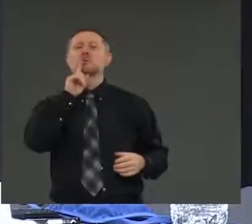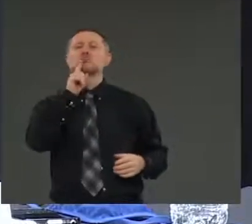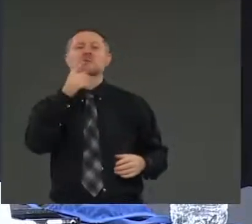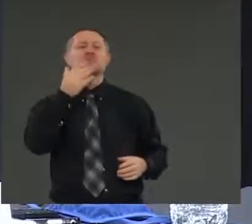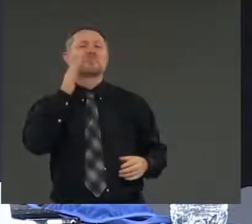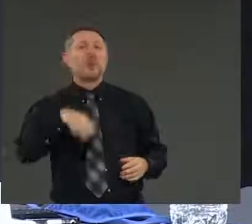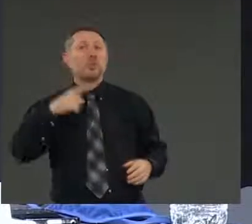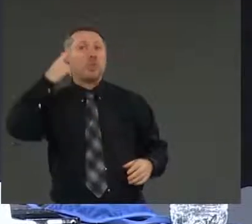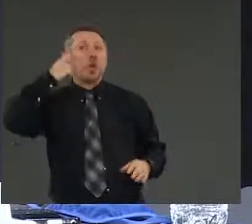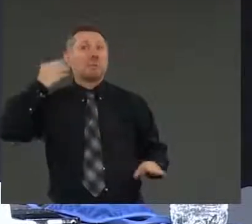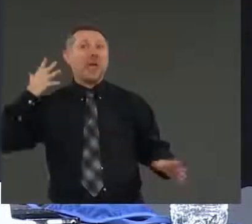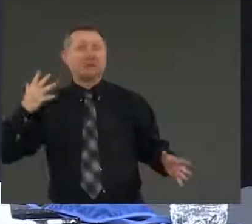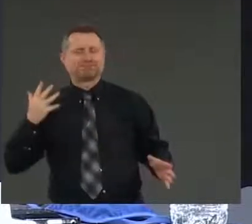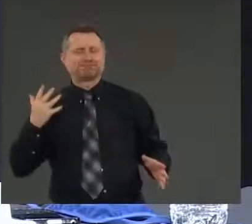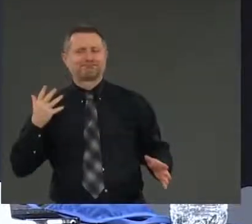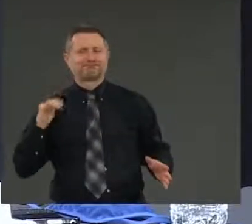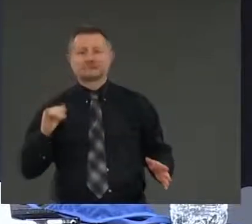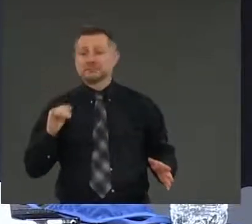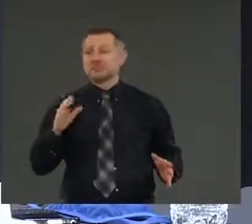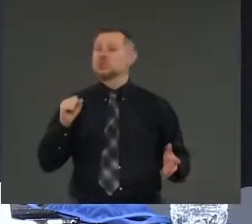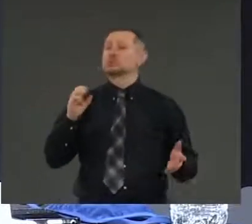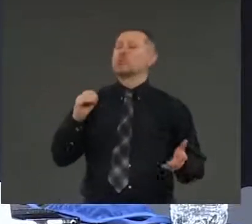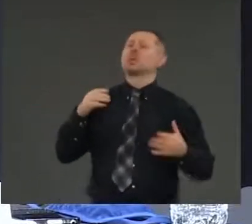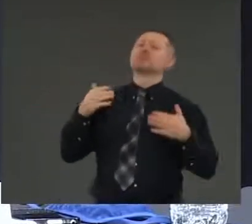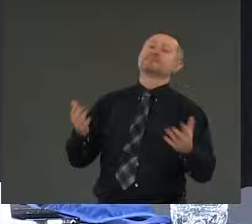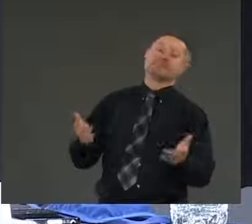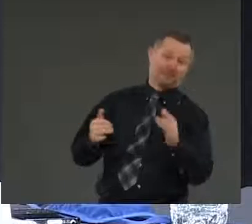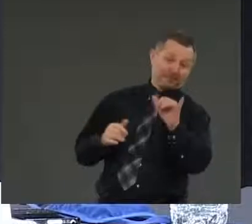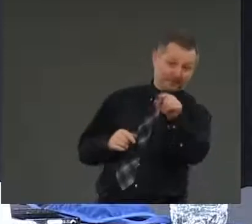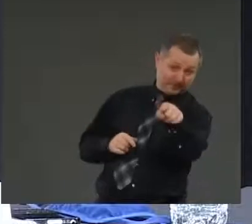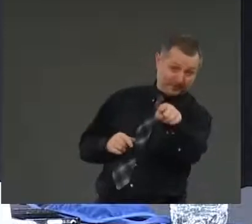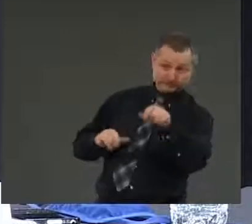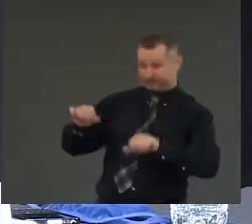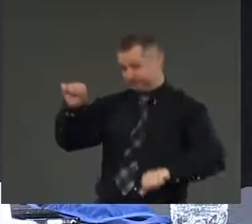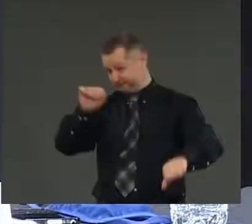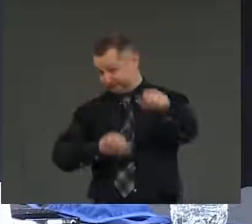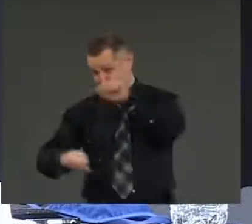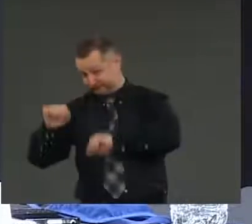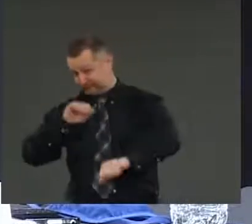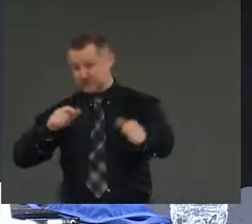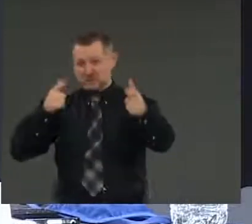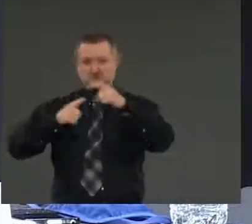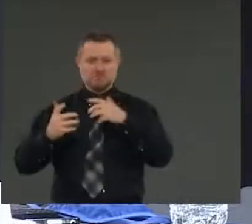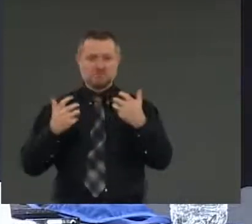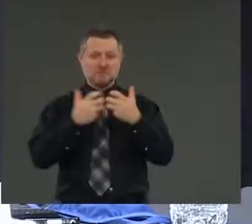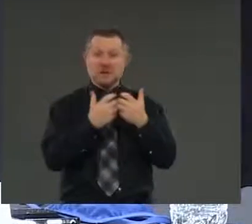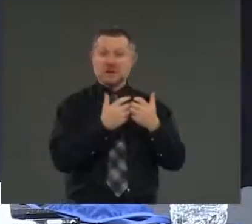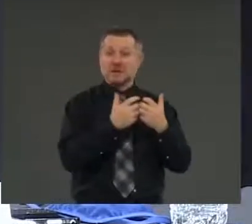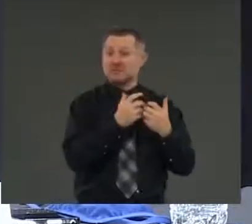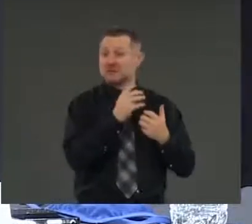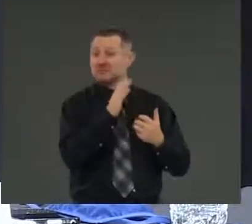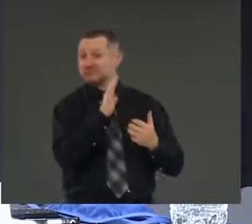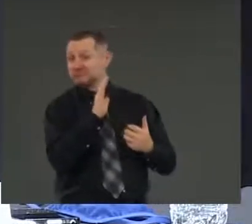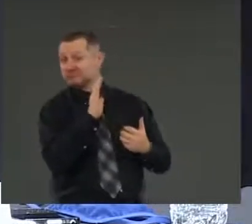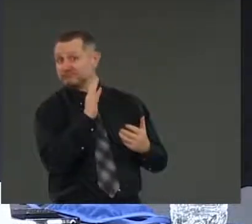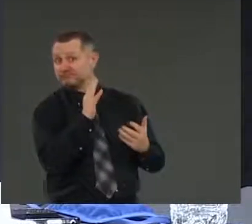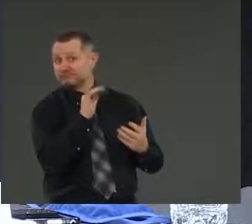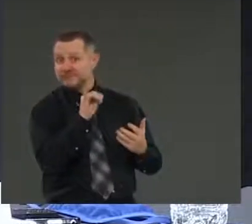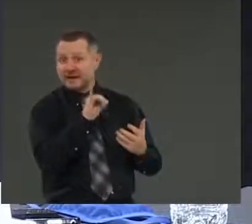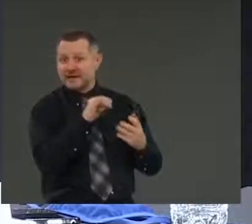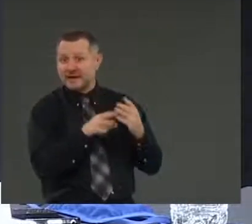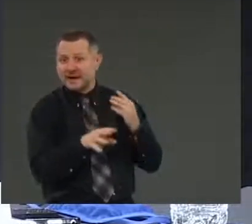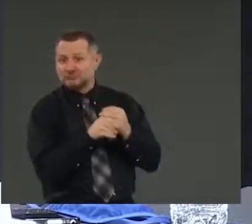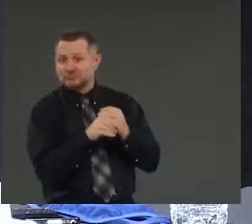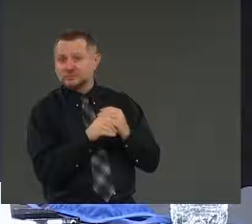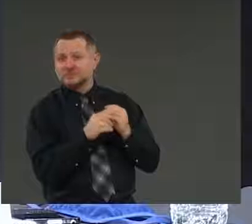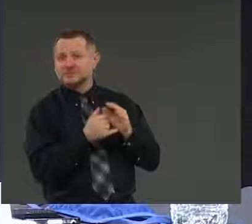transmission of the disease. So that, combined with the disinfecting, combined with adding service, so right now we're